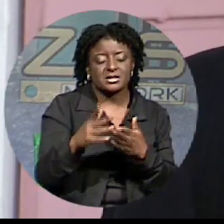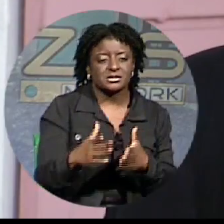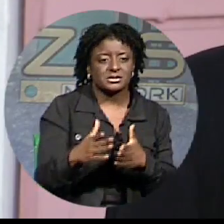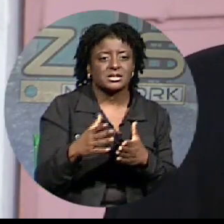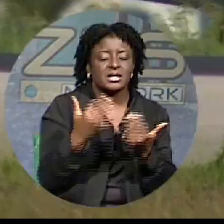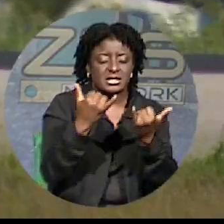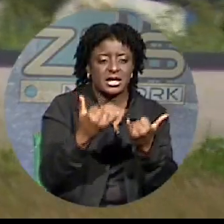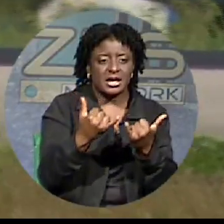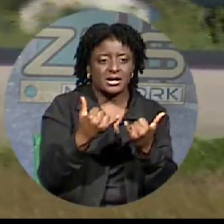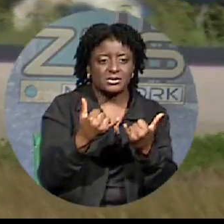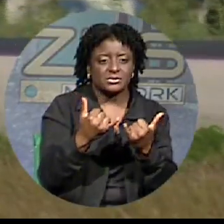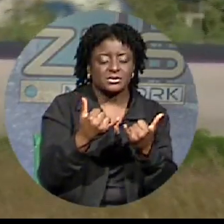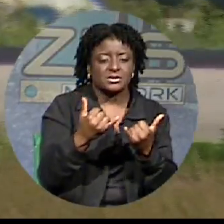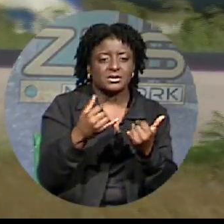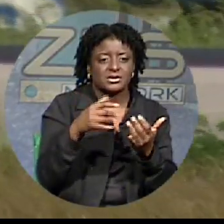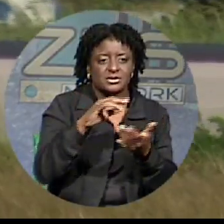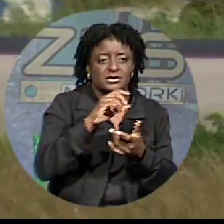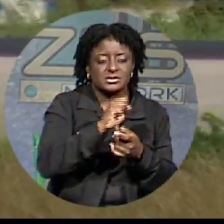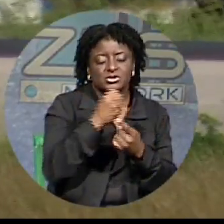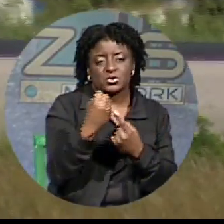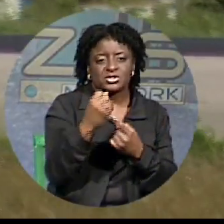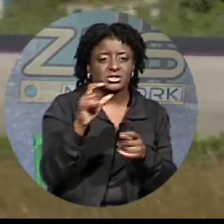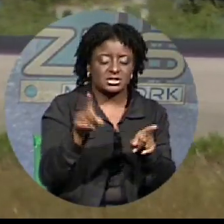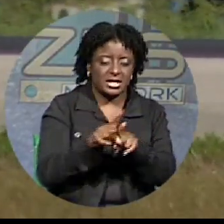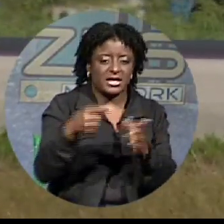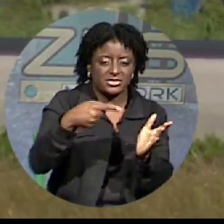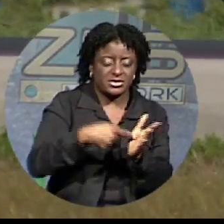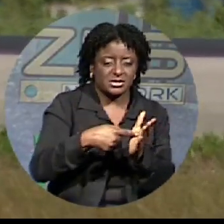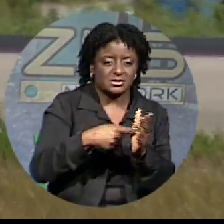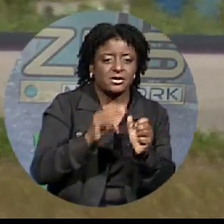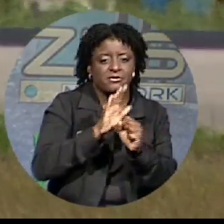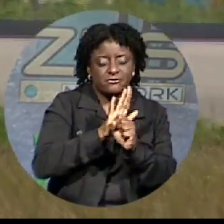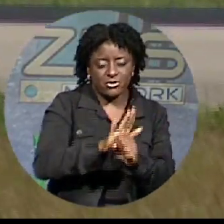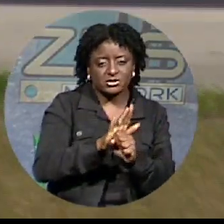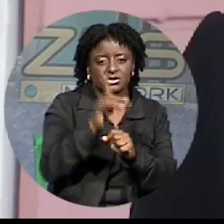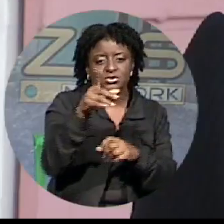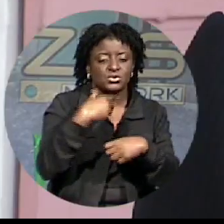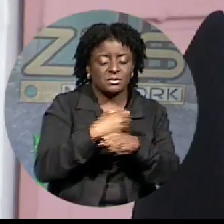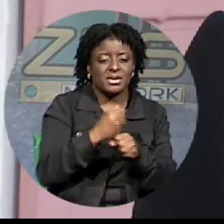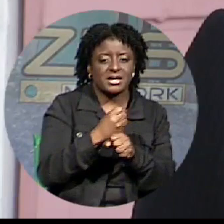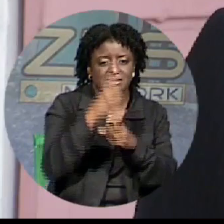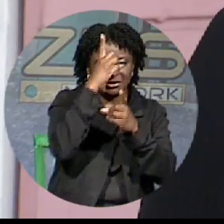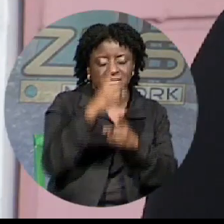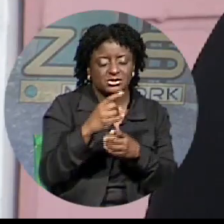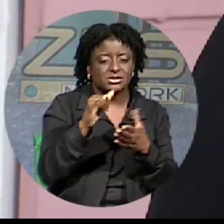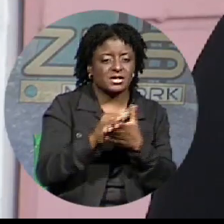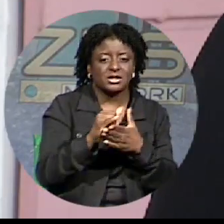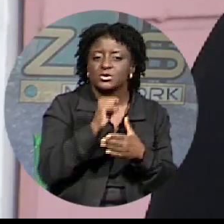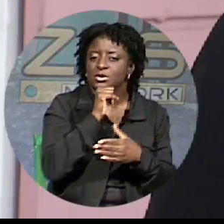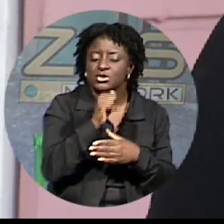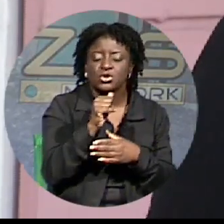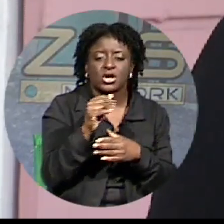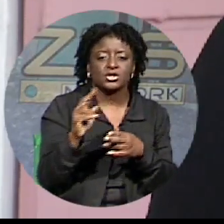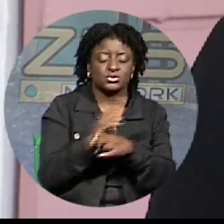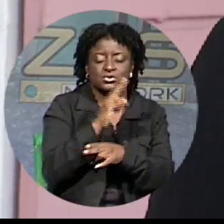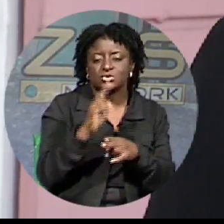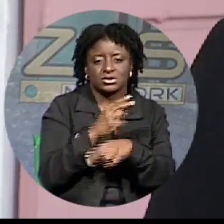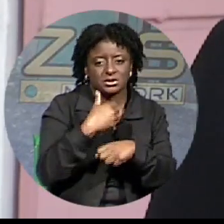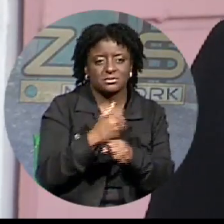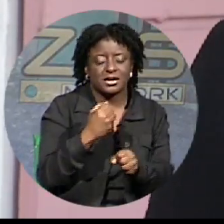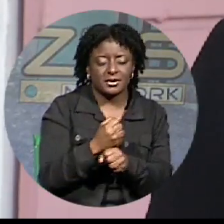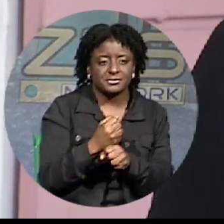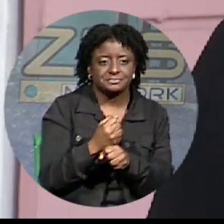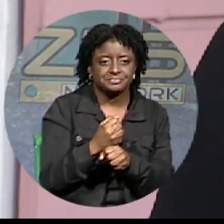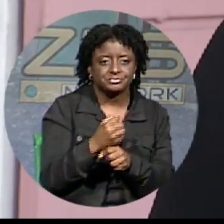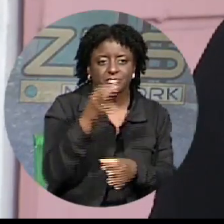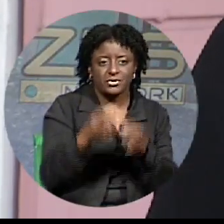kind of decisions that under normal circumstances you wouldn't make. If they come to me right now and say, Minister of Labor, our members are back to work. We want to sit down